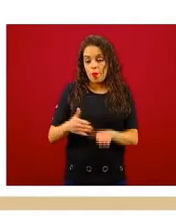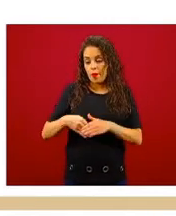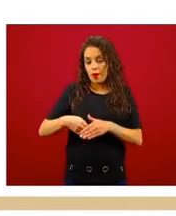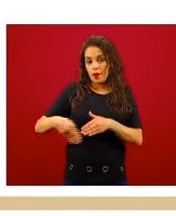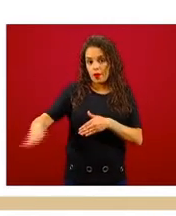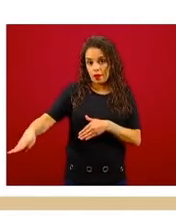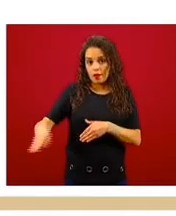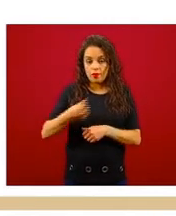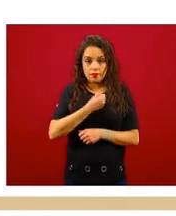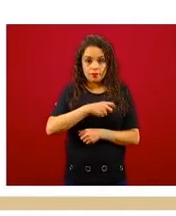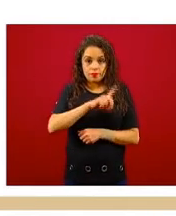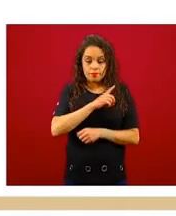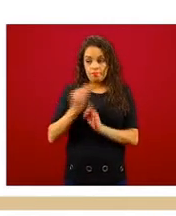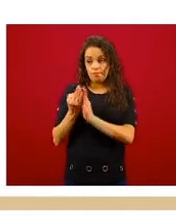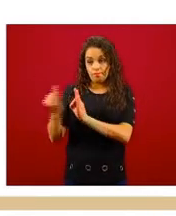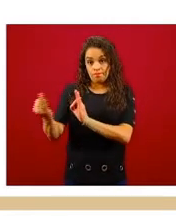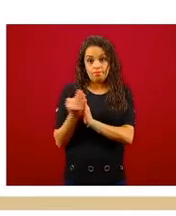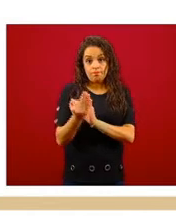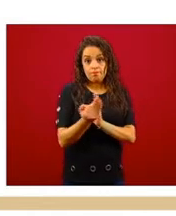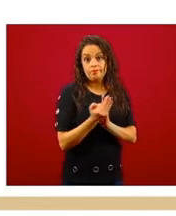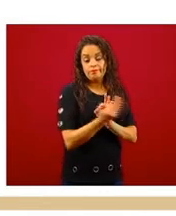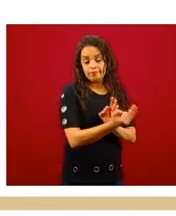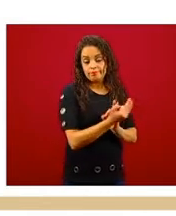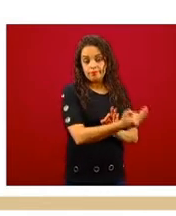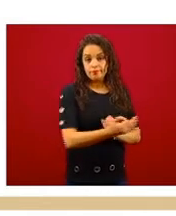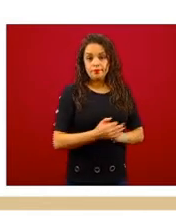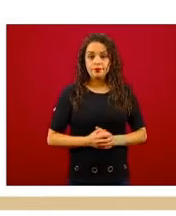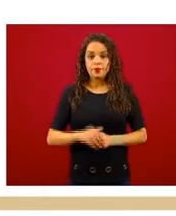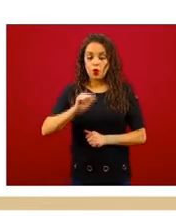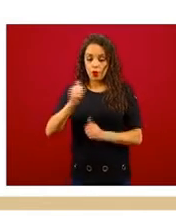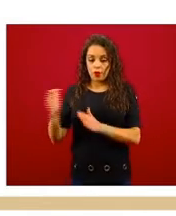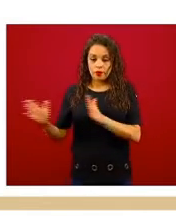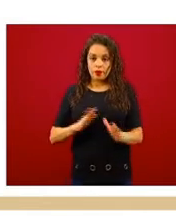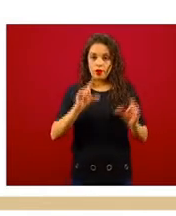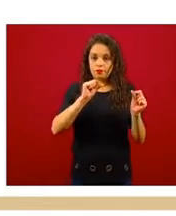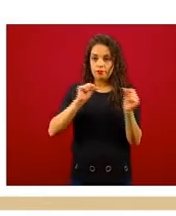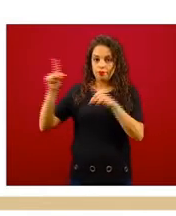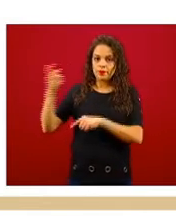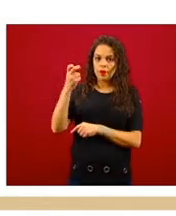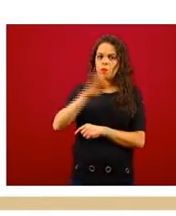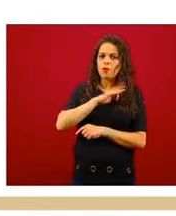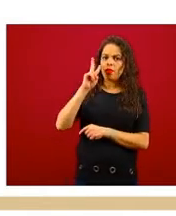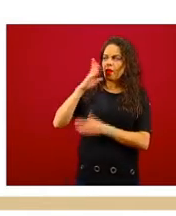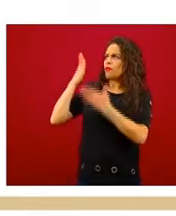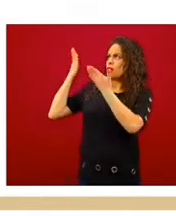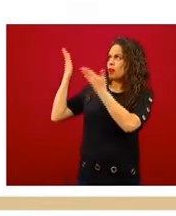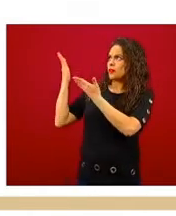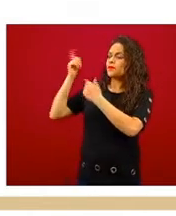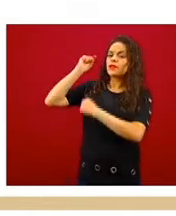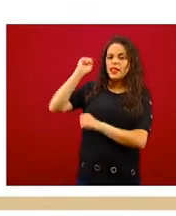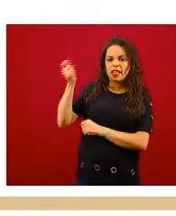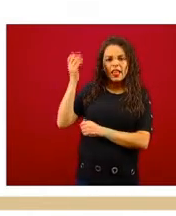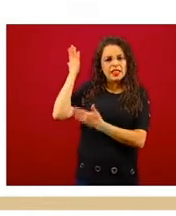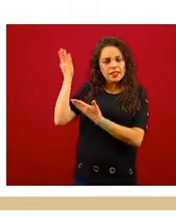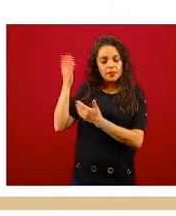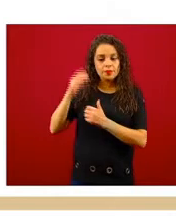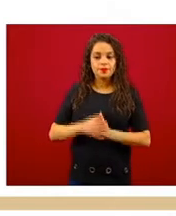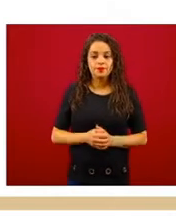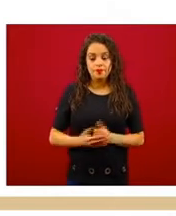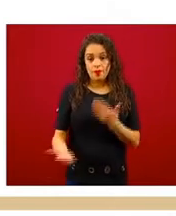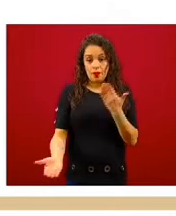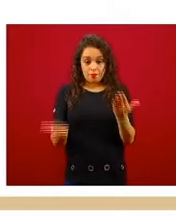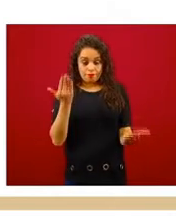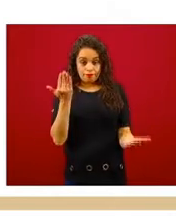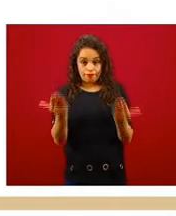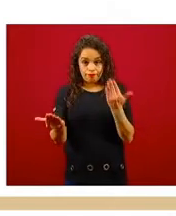Sana Zacatecas Distancia. government La siguiente, por made favor. an appeal for people to Este respect the gráfico, safe distancing campaign. lo que estamos viendo es la